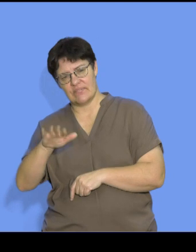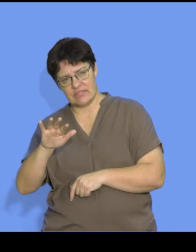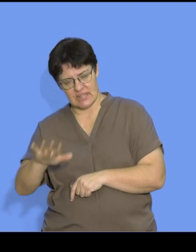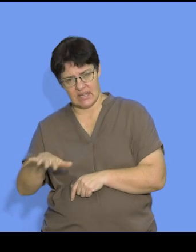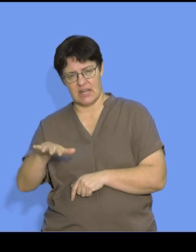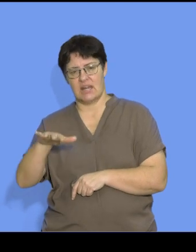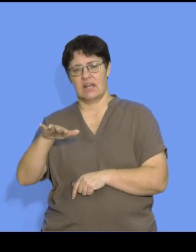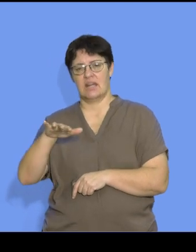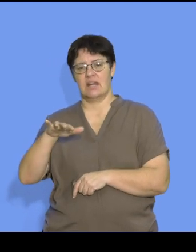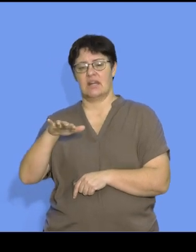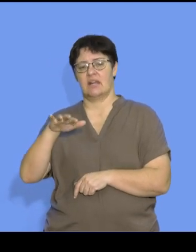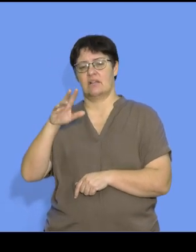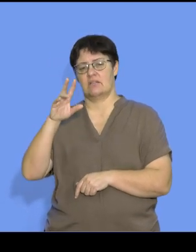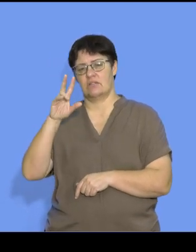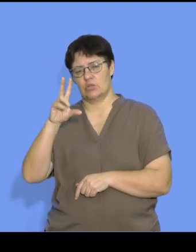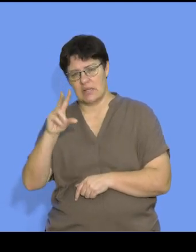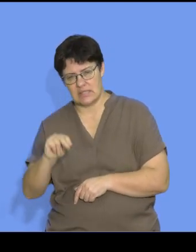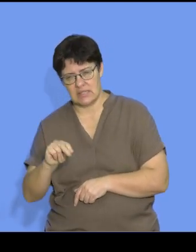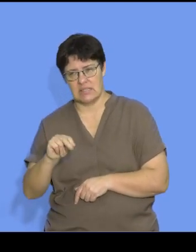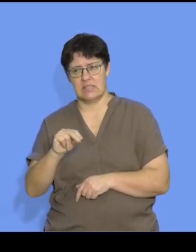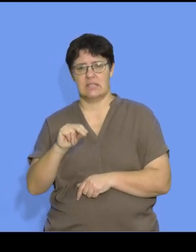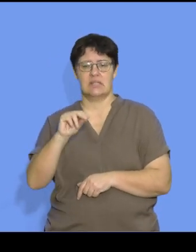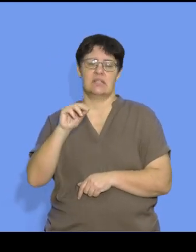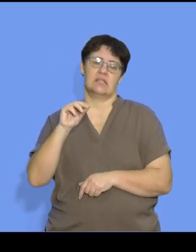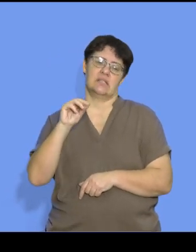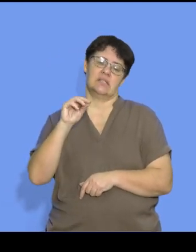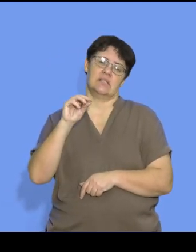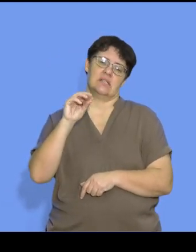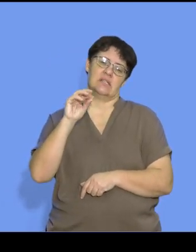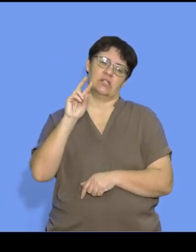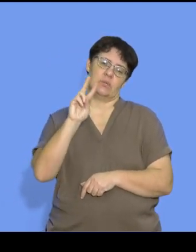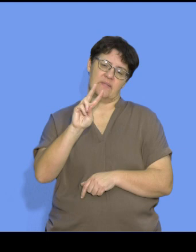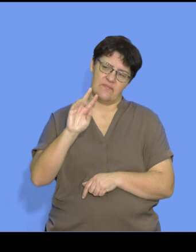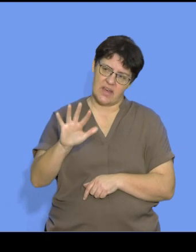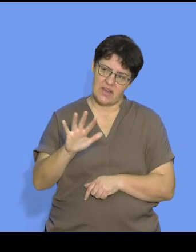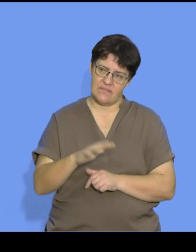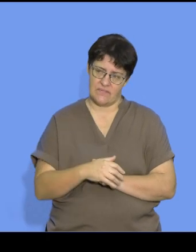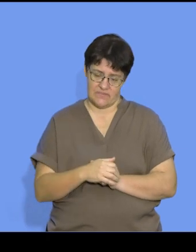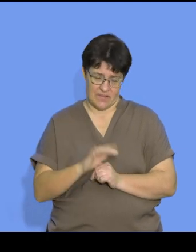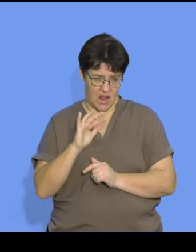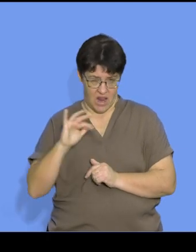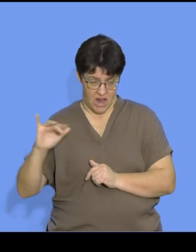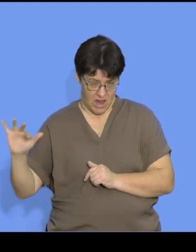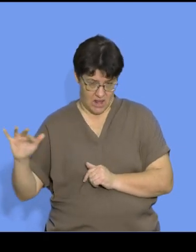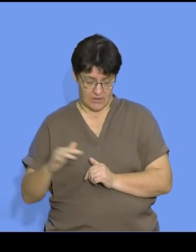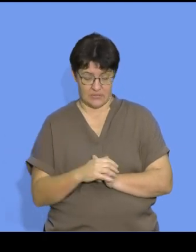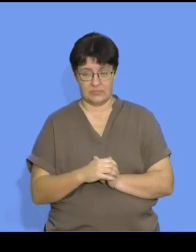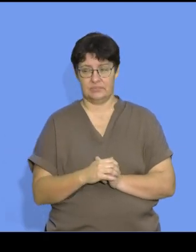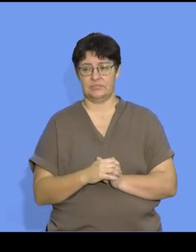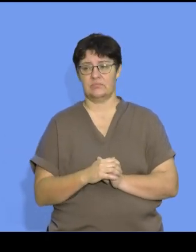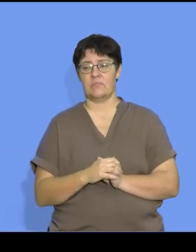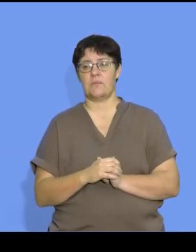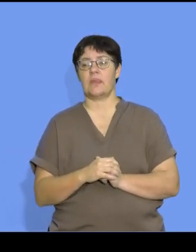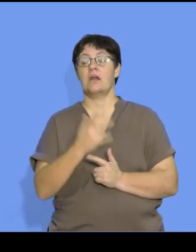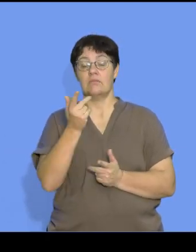5, 10, 15, 20, going on. And we can